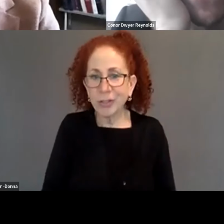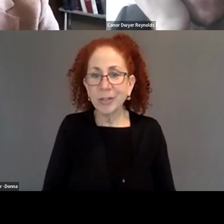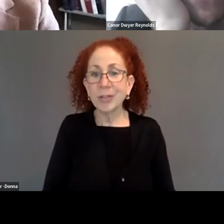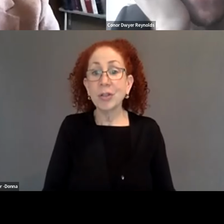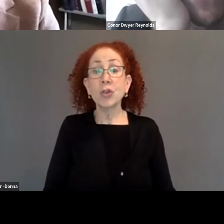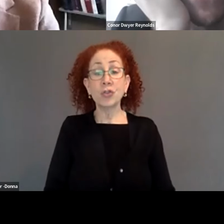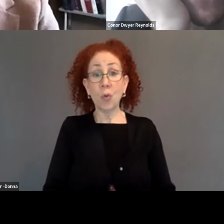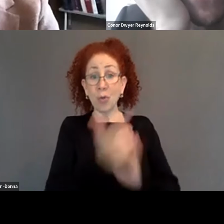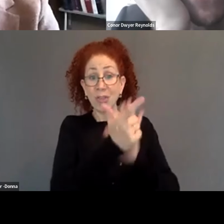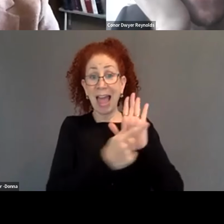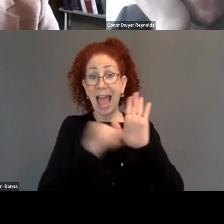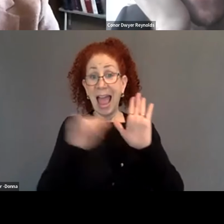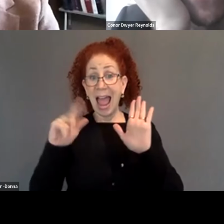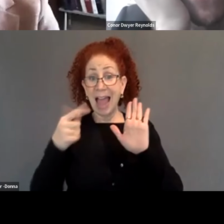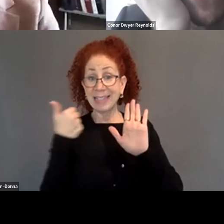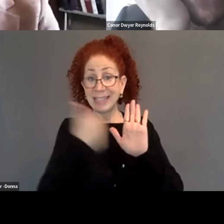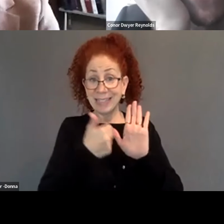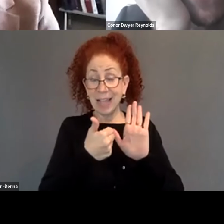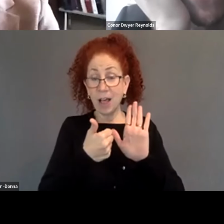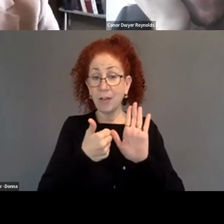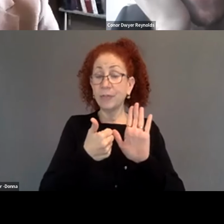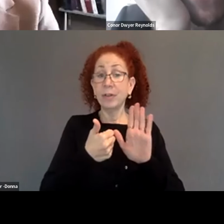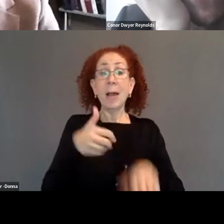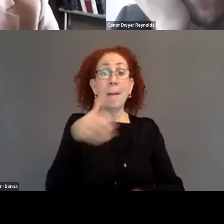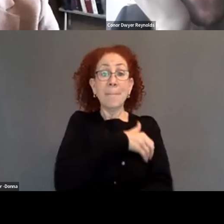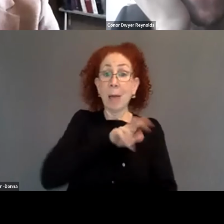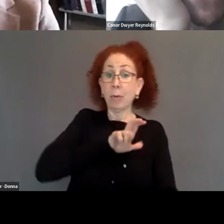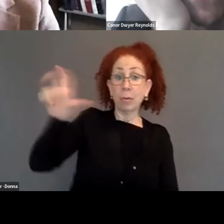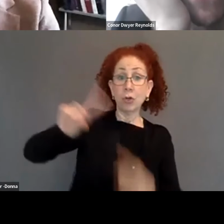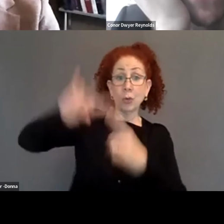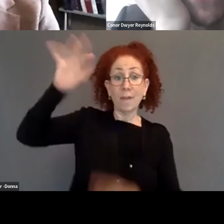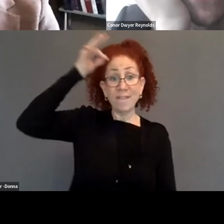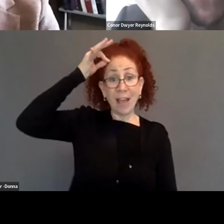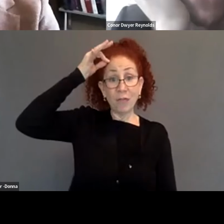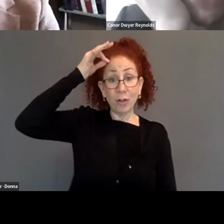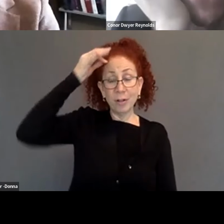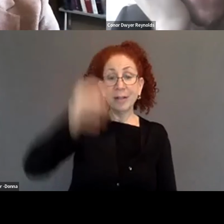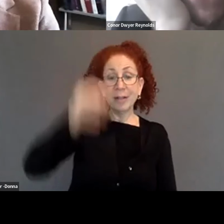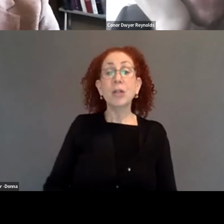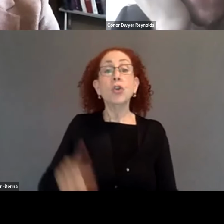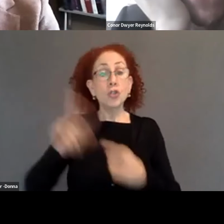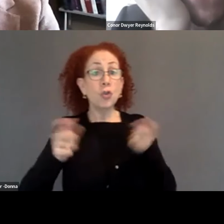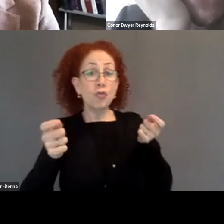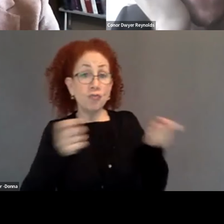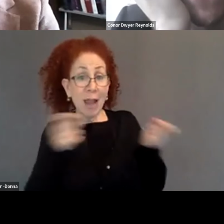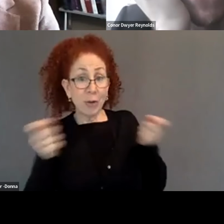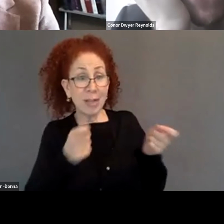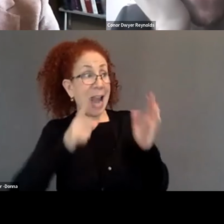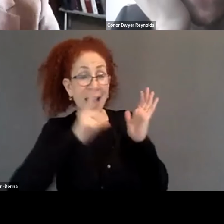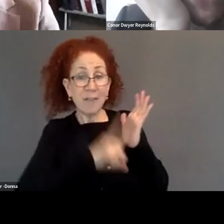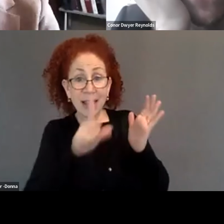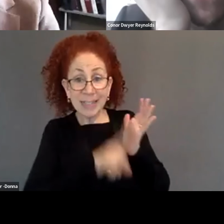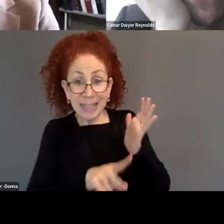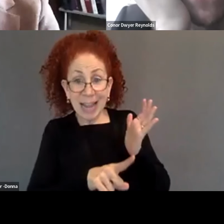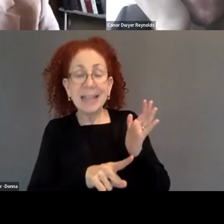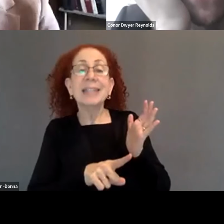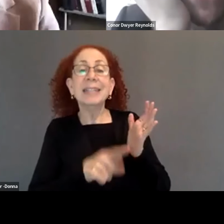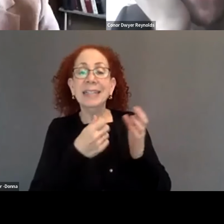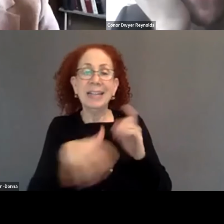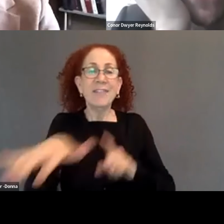itself vests power in the federal government and an expert class to regulate and investigate disabling